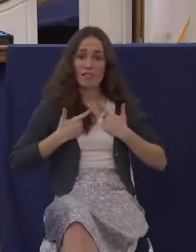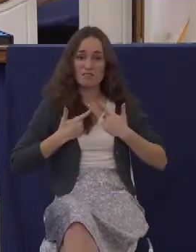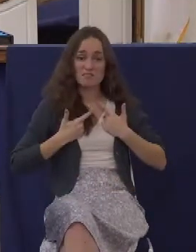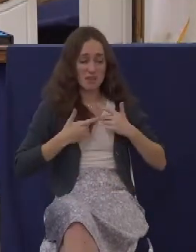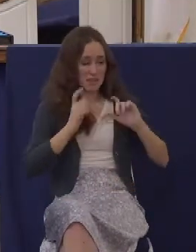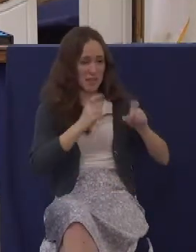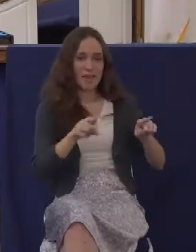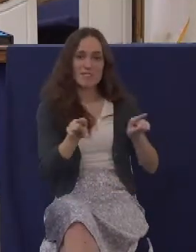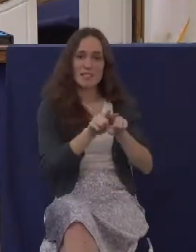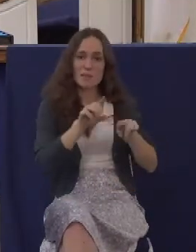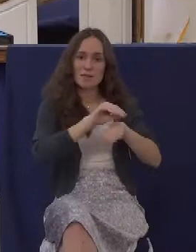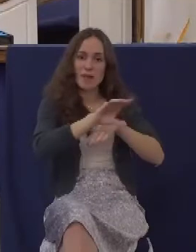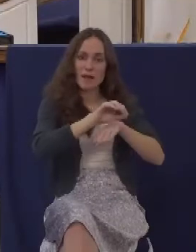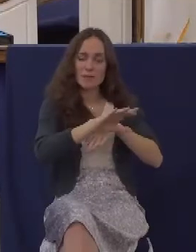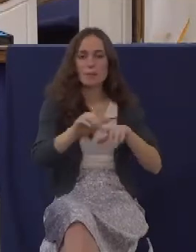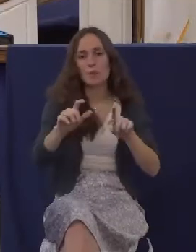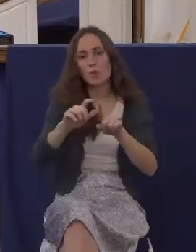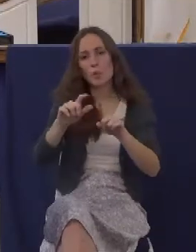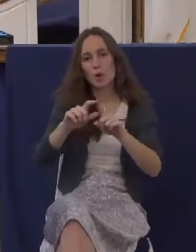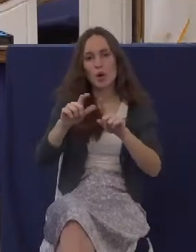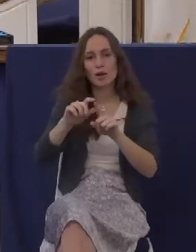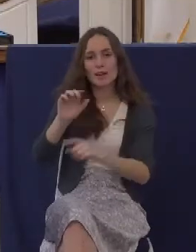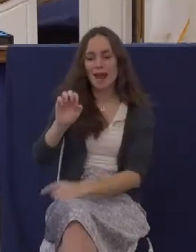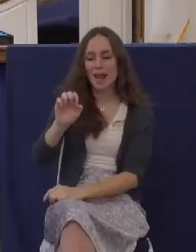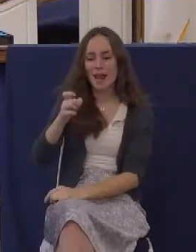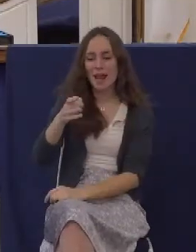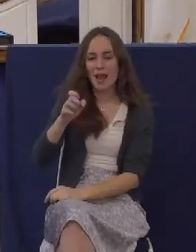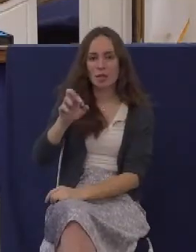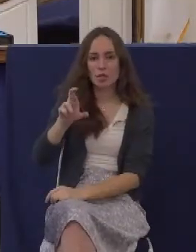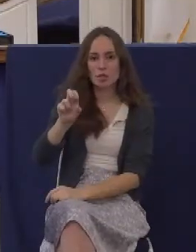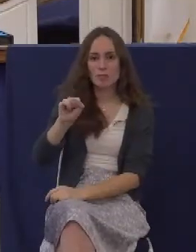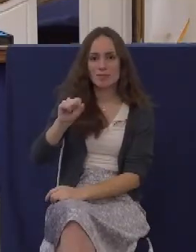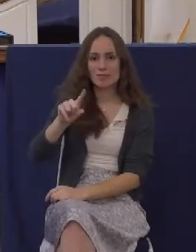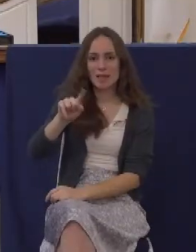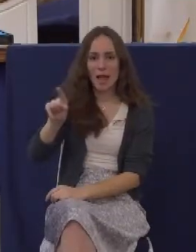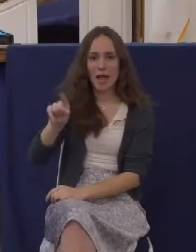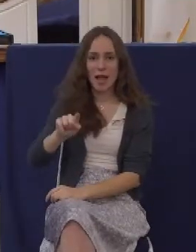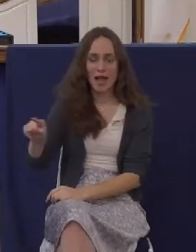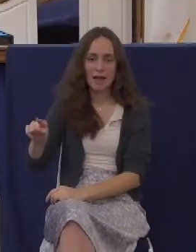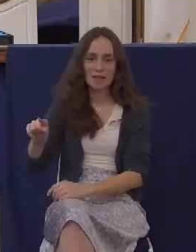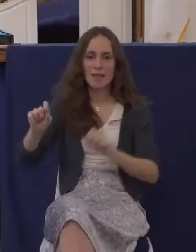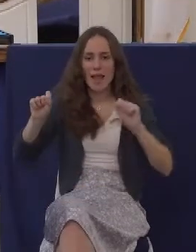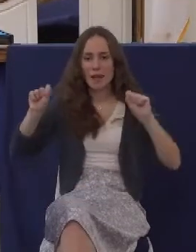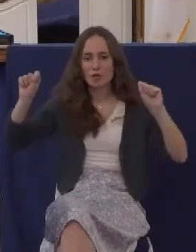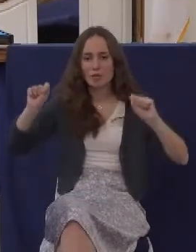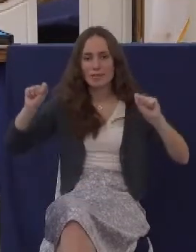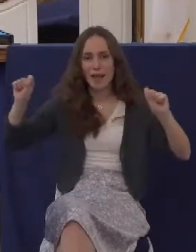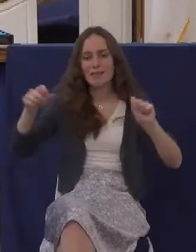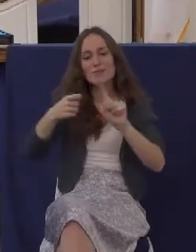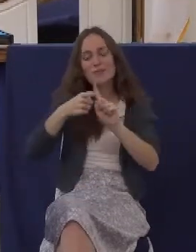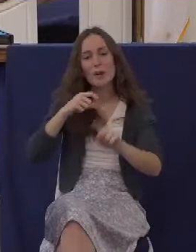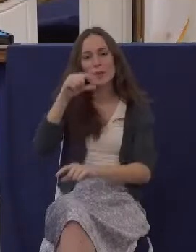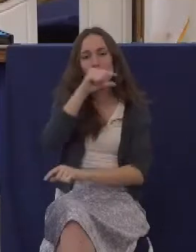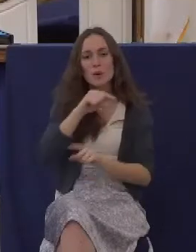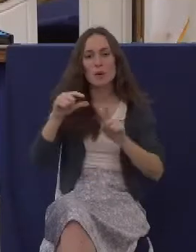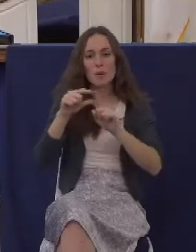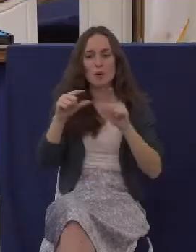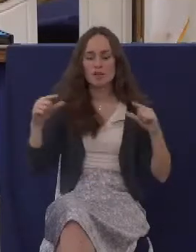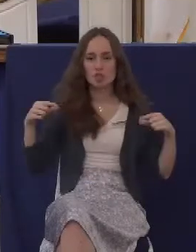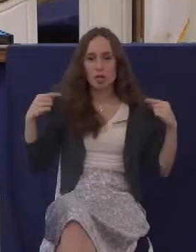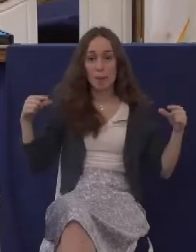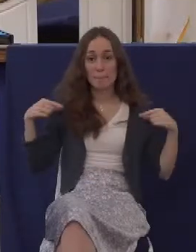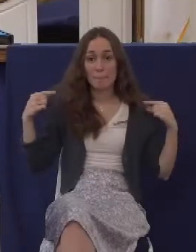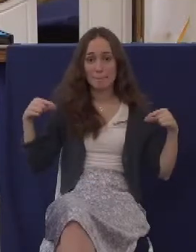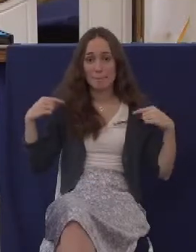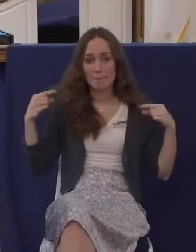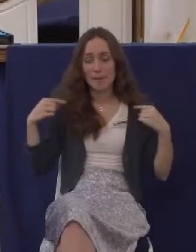before, is from the Greek word gymnizo, where we get the word gymnasium, and Paul is using an athletic metaphor. And in essence, what he's